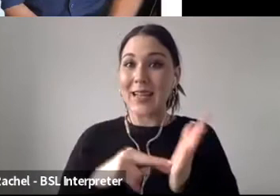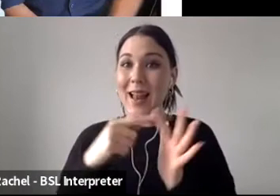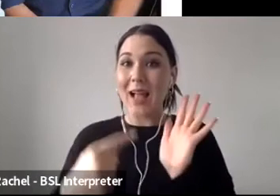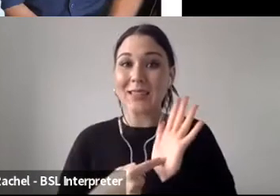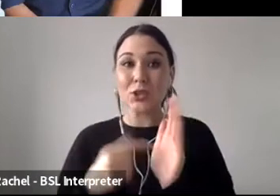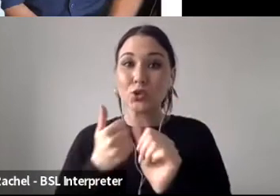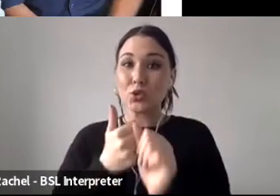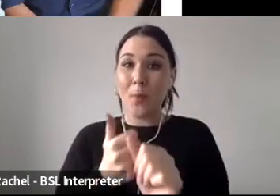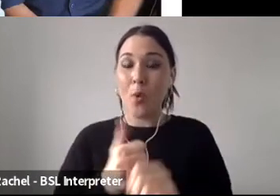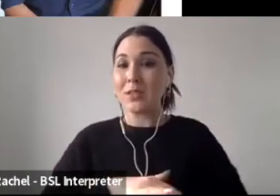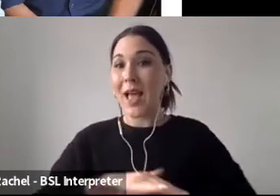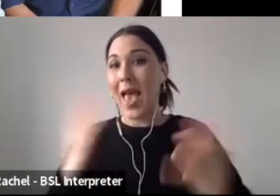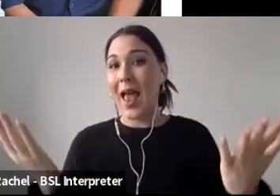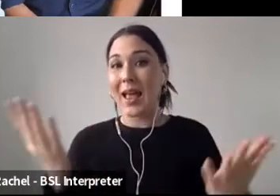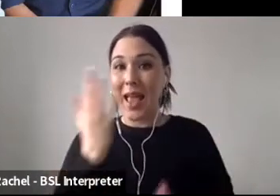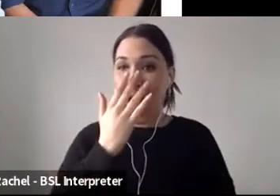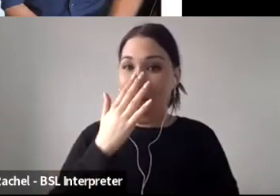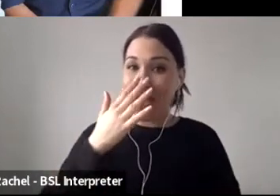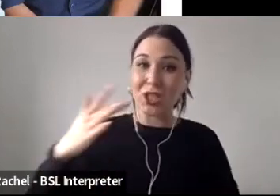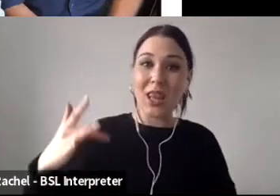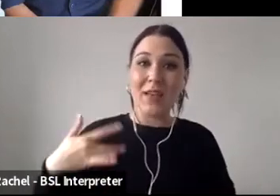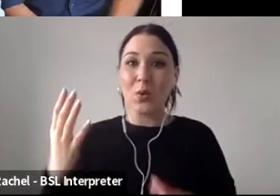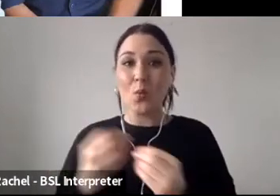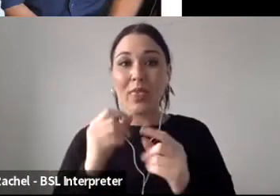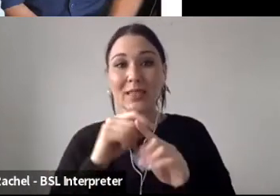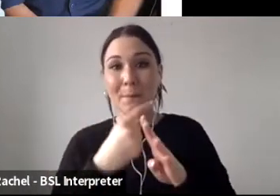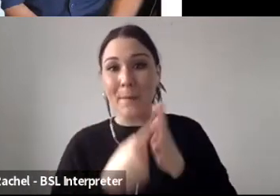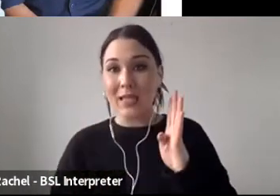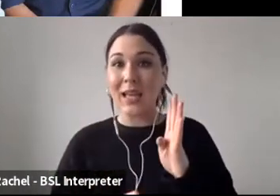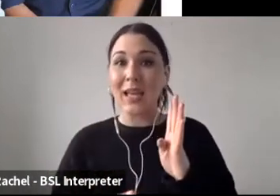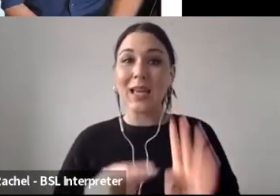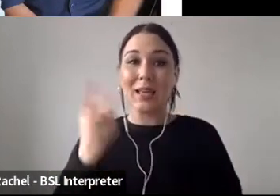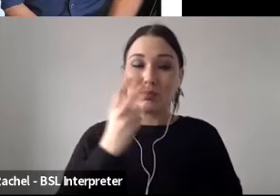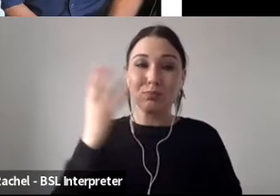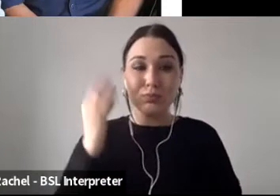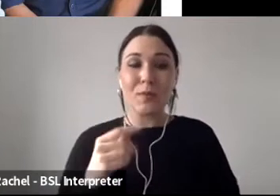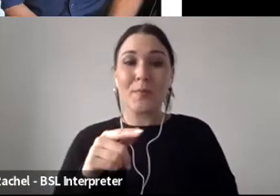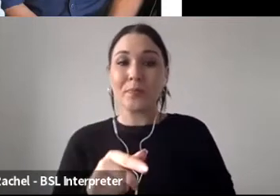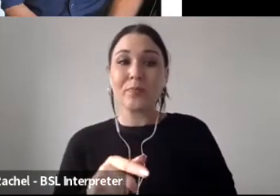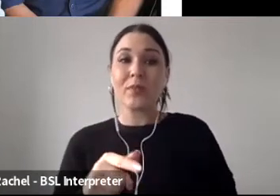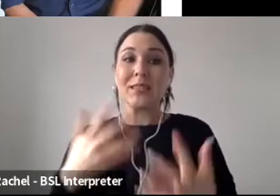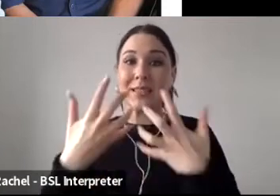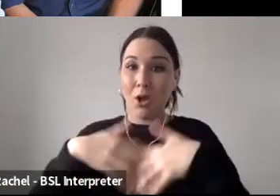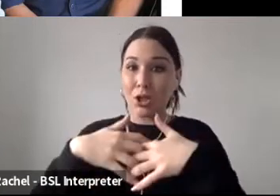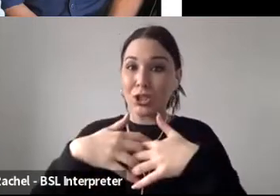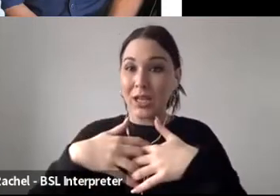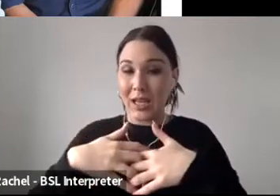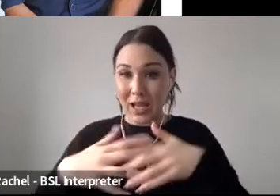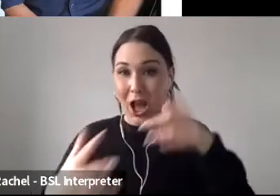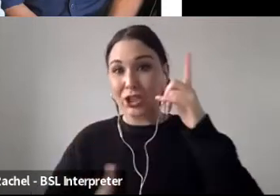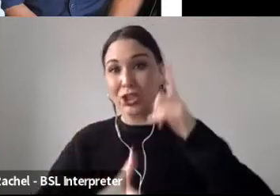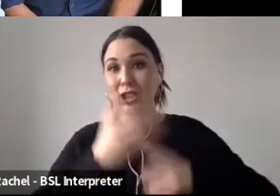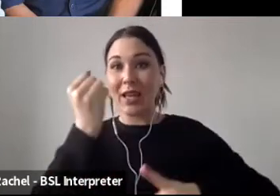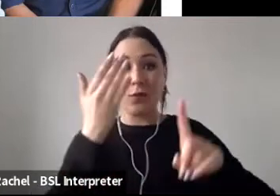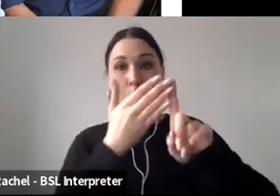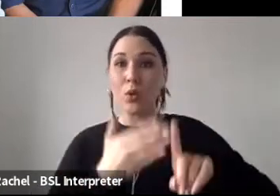people of any age living with any disability or impairment to use technology to achieve their goals at home, at